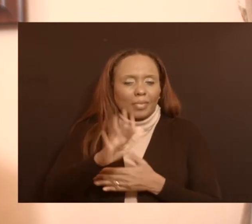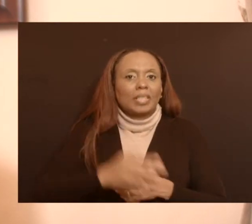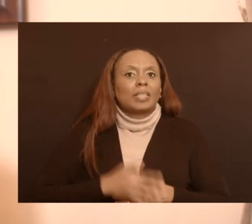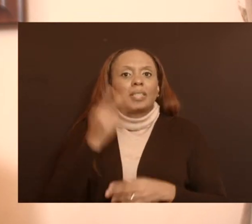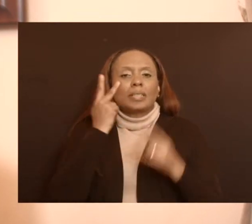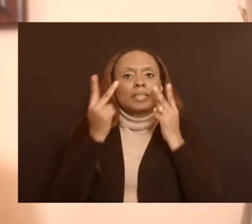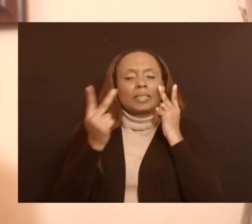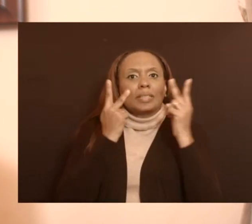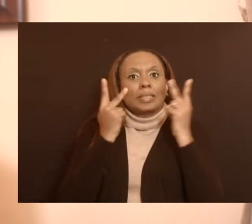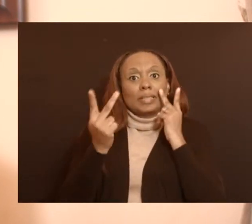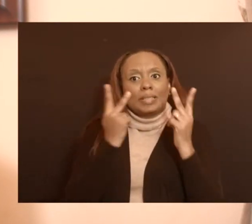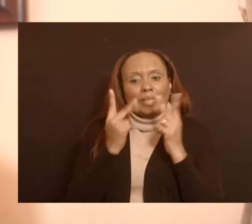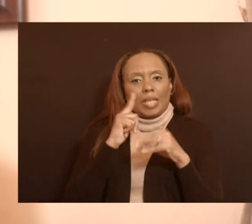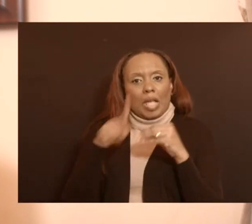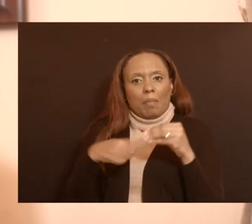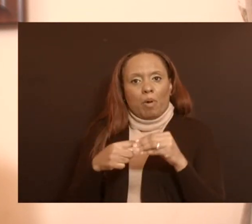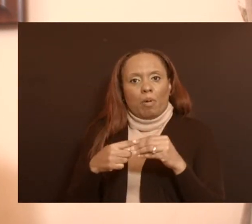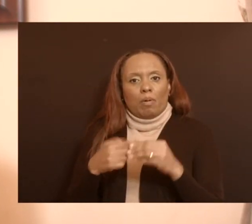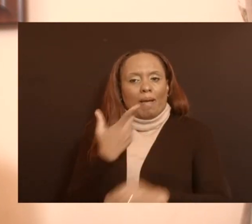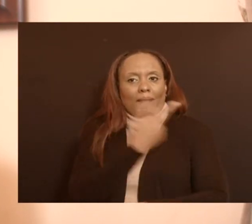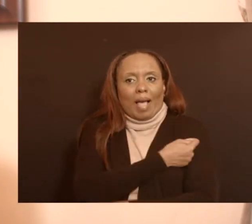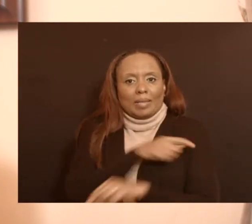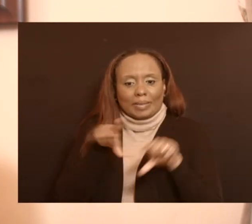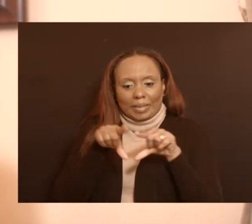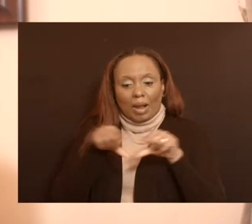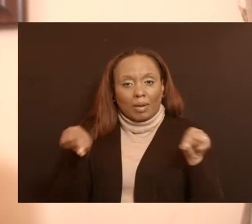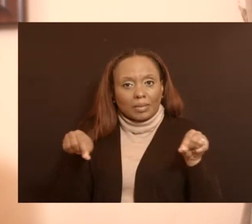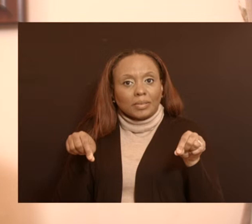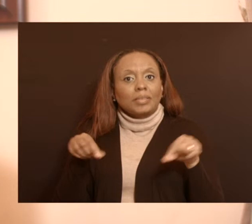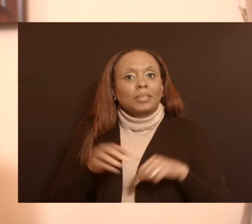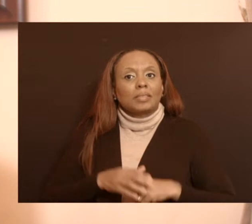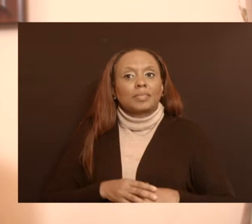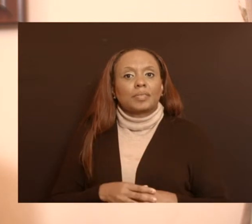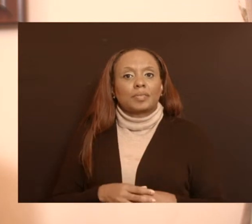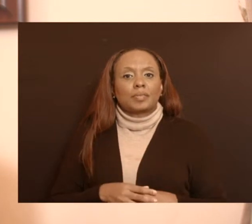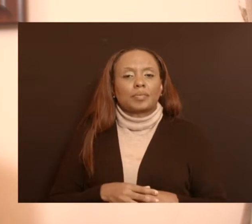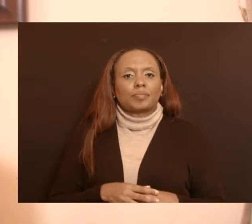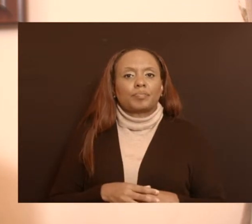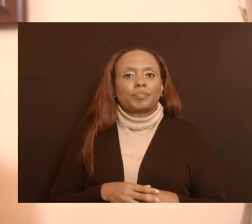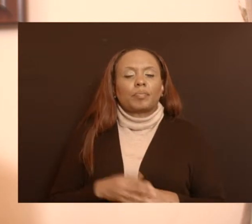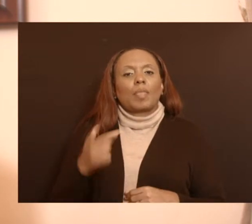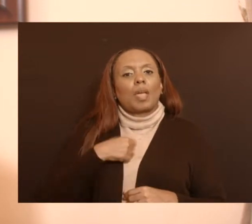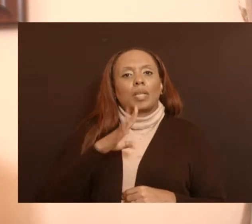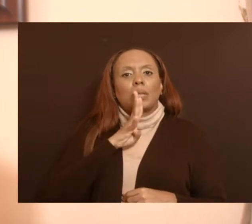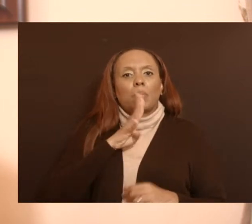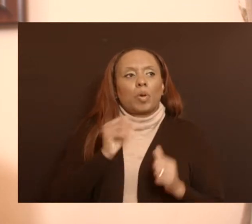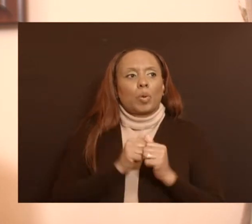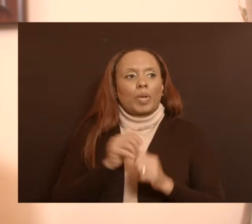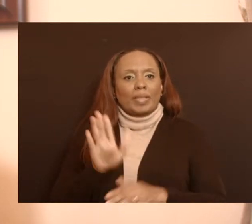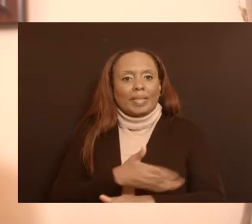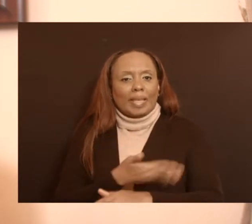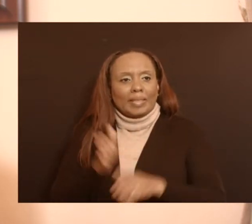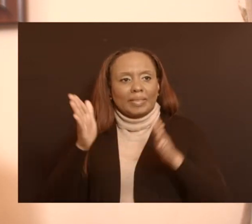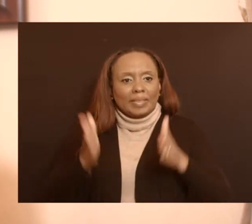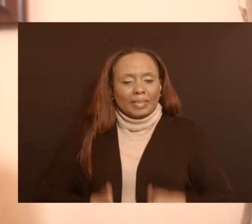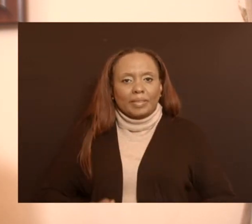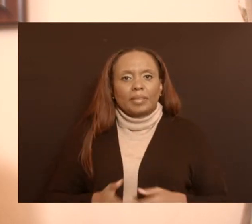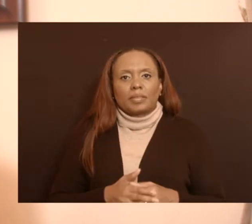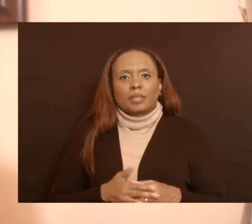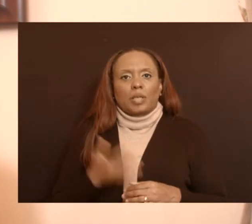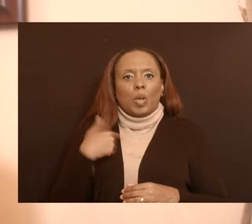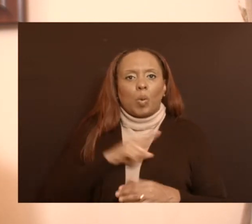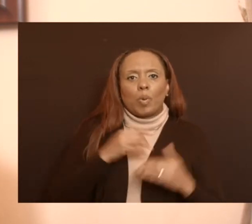meetings, because as I said to the entertainers, these are the logistics and the smaller